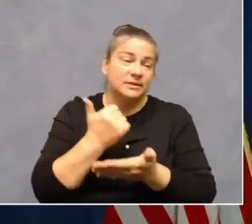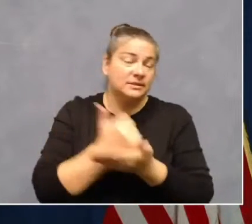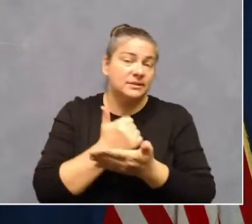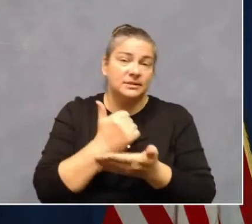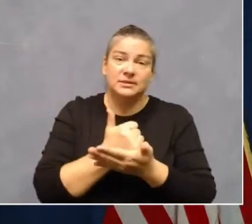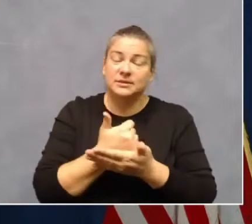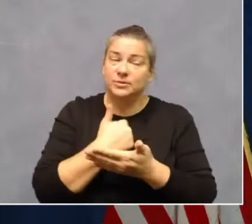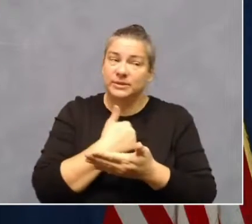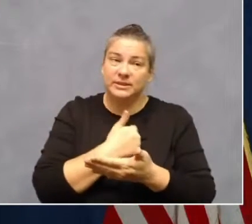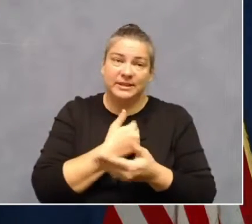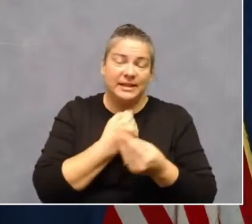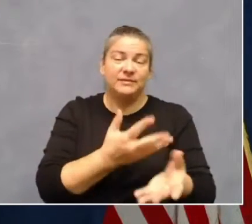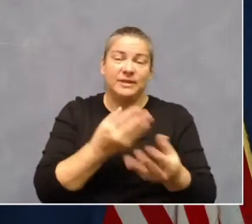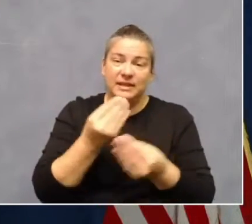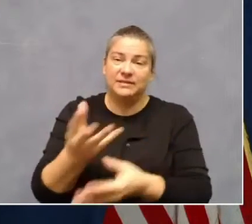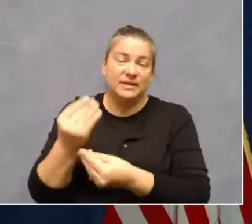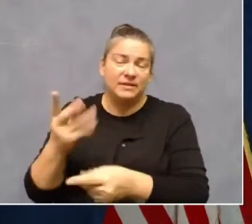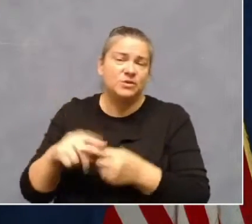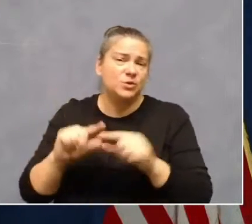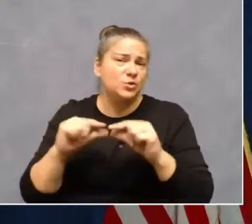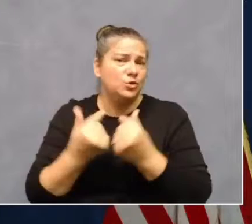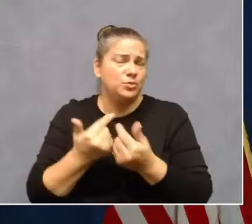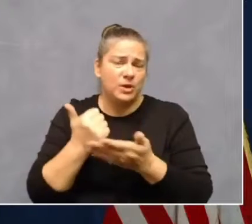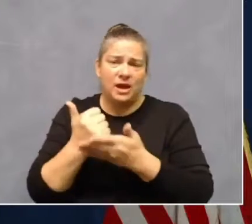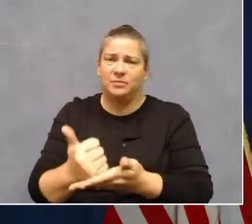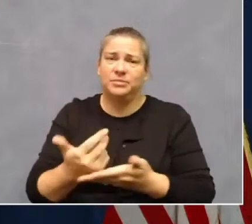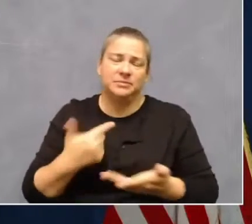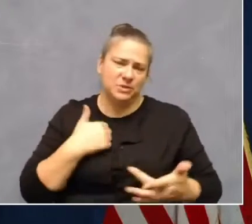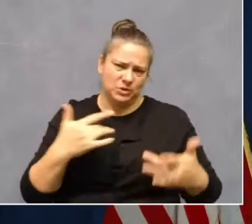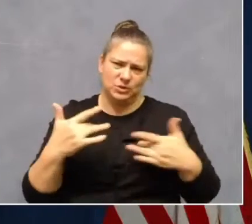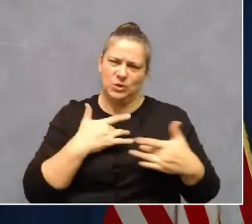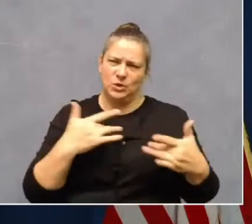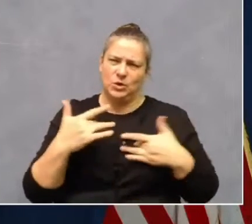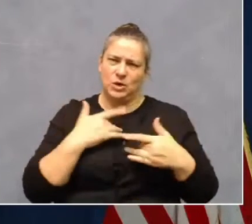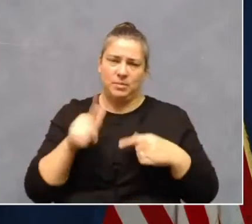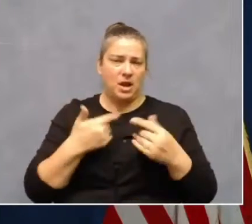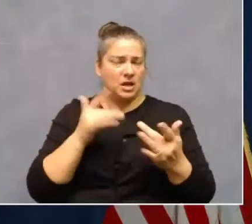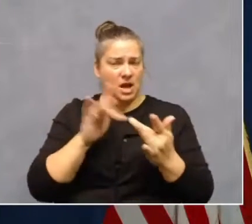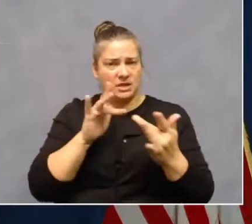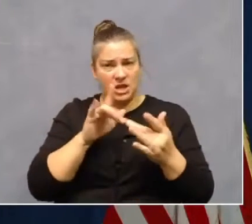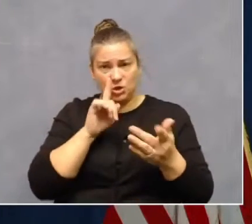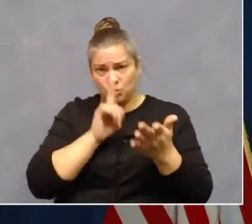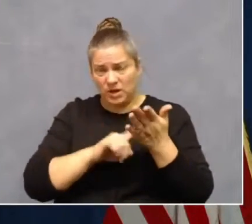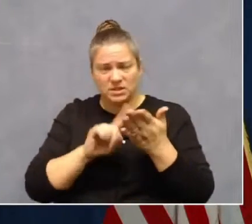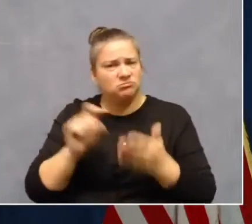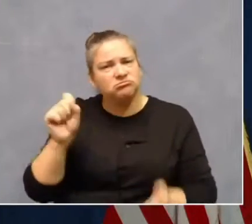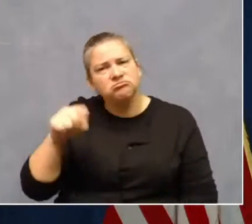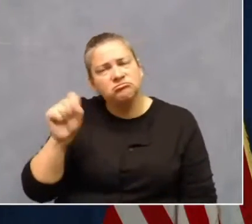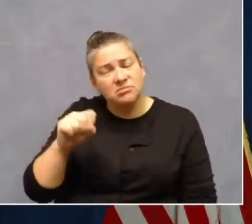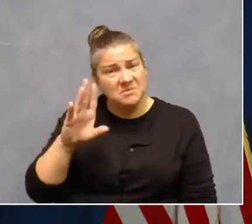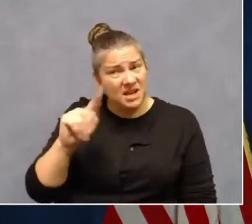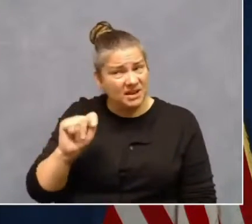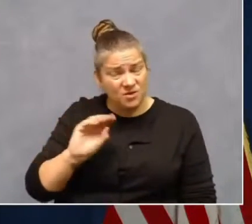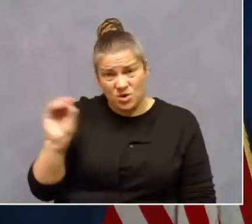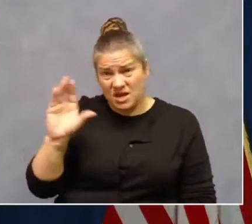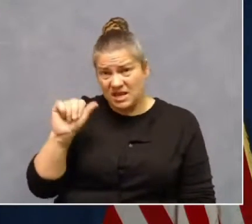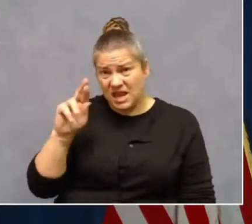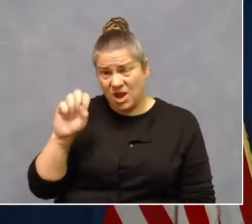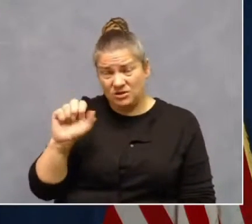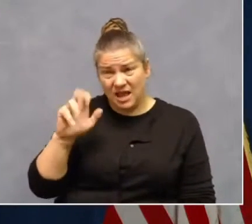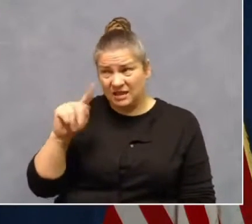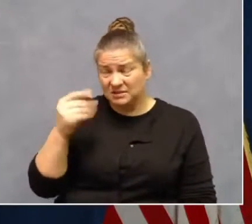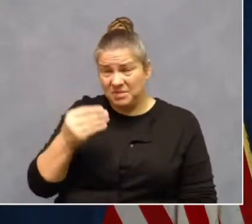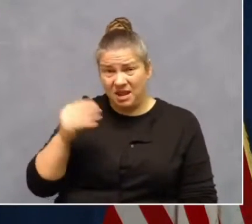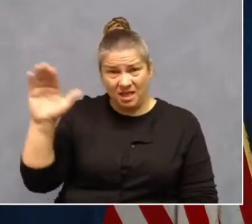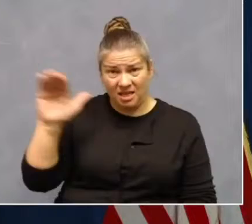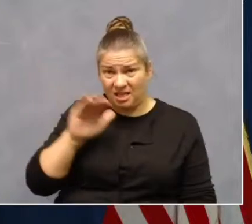to various groups out there. So I'm concerned with where we are on contact tracing right now, but if we don't get another CARES Act, December 31st, we fall off